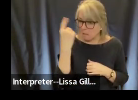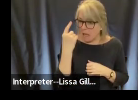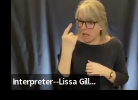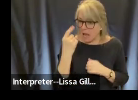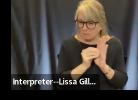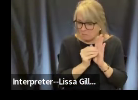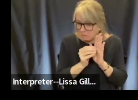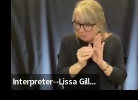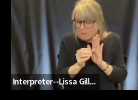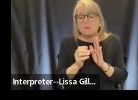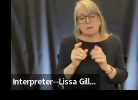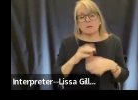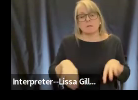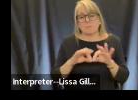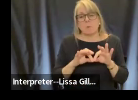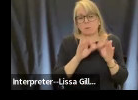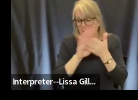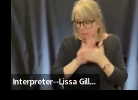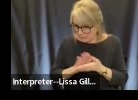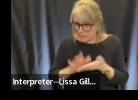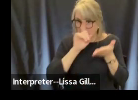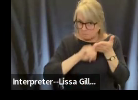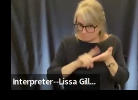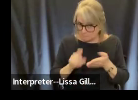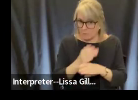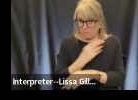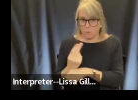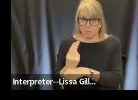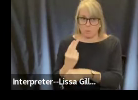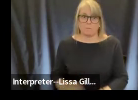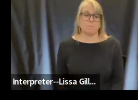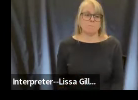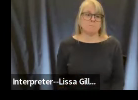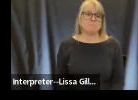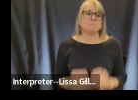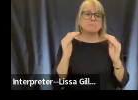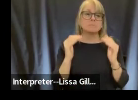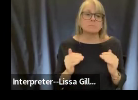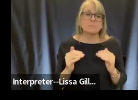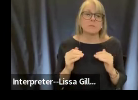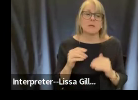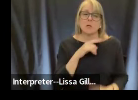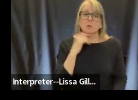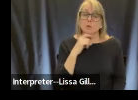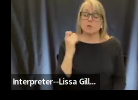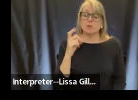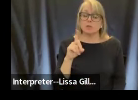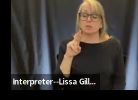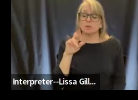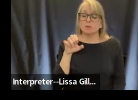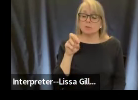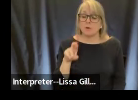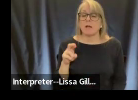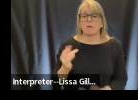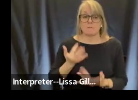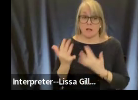is open and ready to work as it's supposed to. Another thing that we do see, of course, is dryer fires, and those tend to be